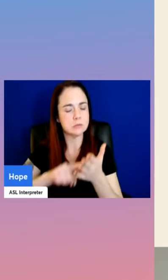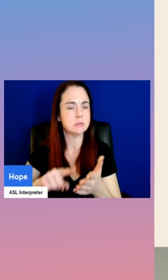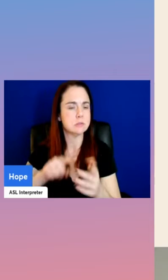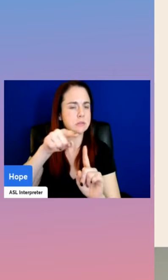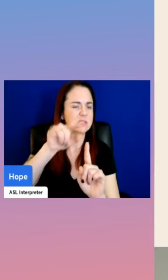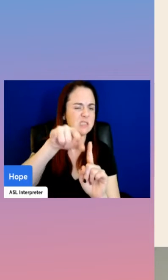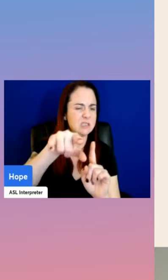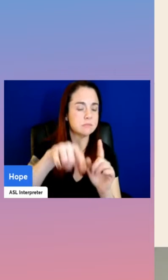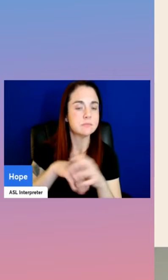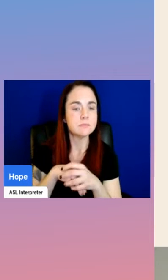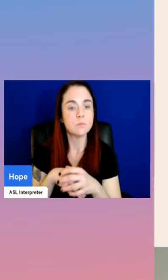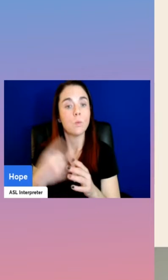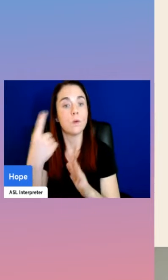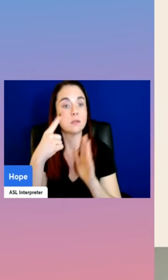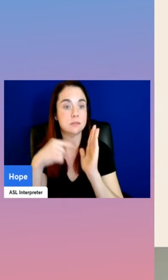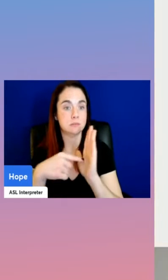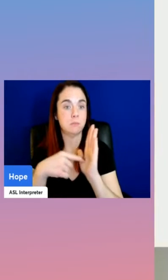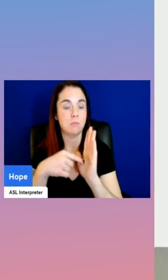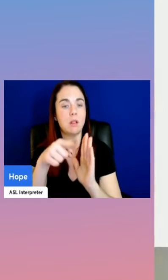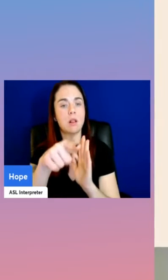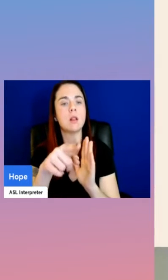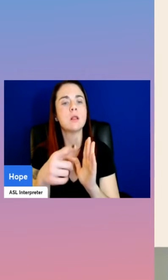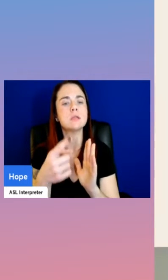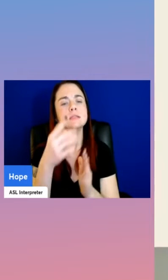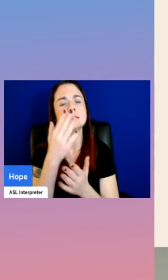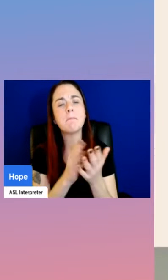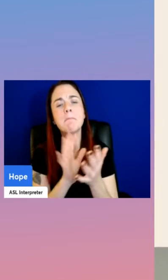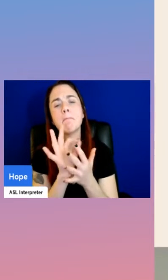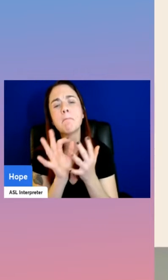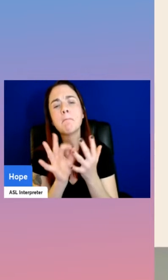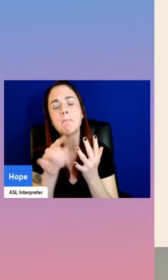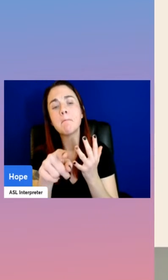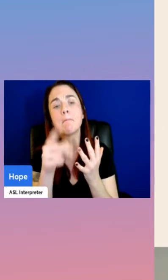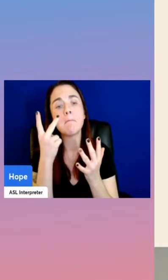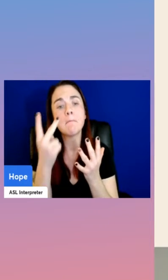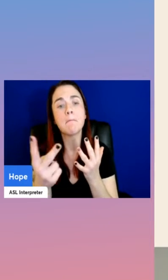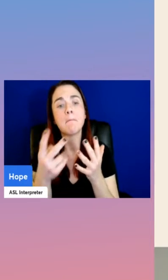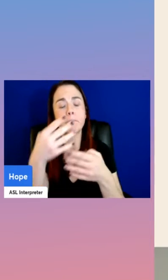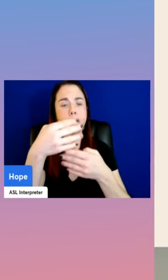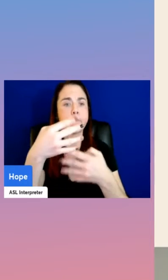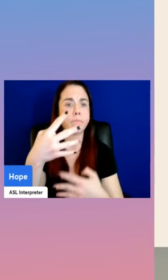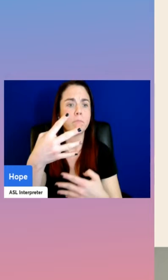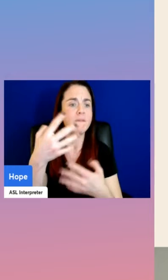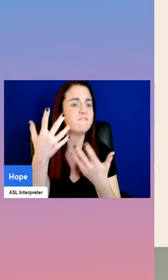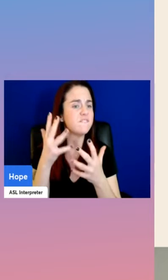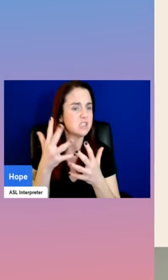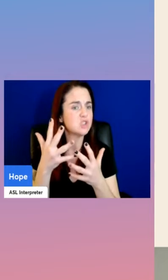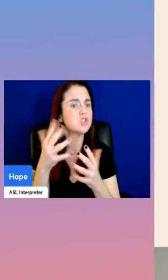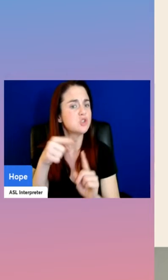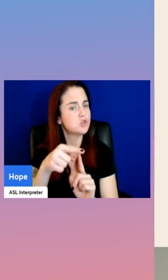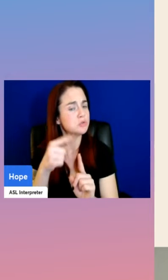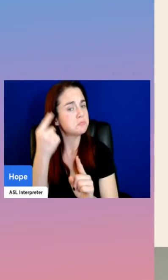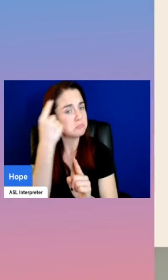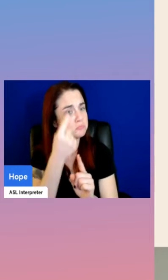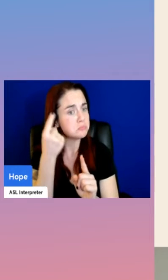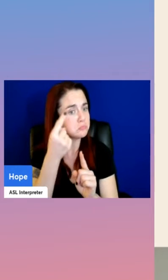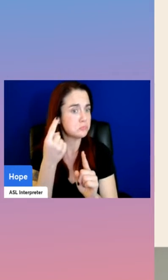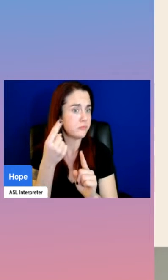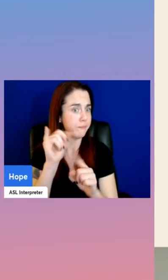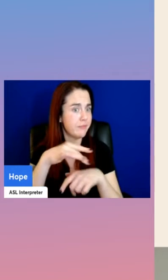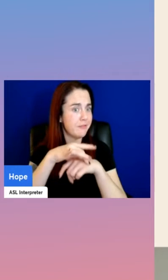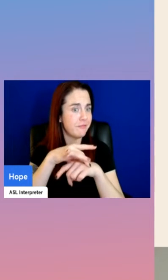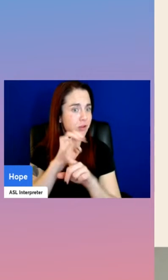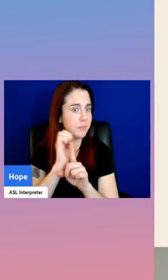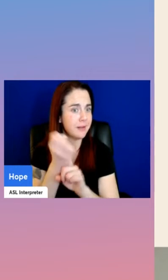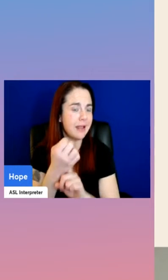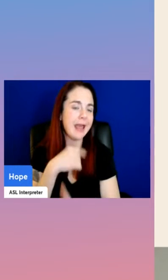we can see here that some of the choices that we have made are already environmentally considerate. Of course, I don't have a resource